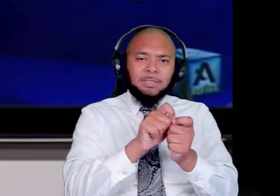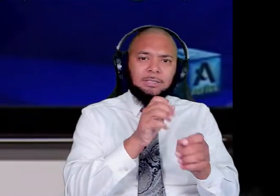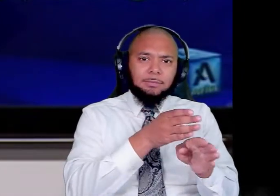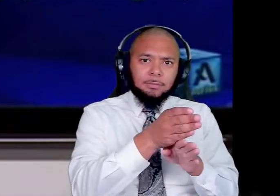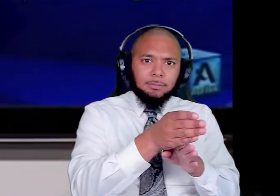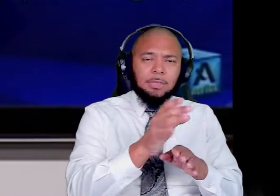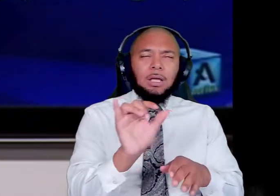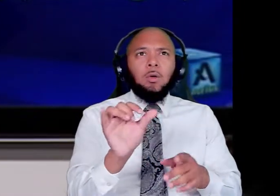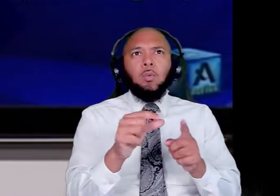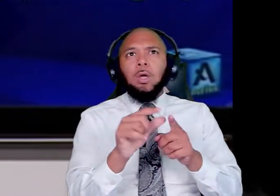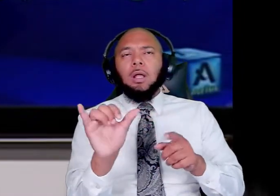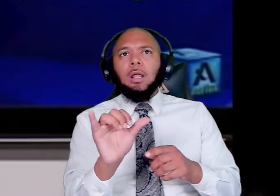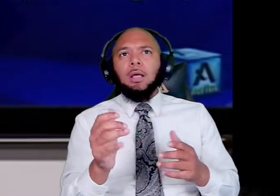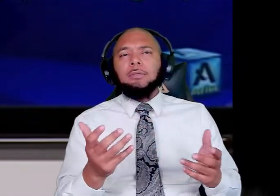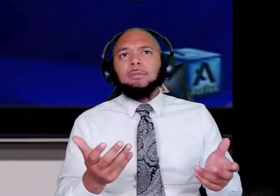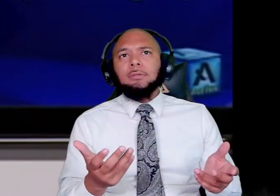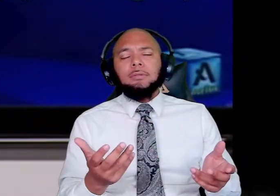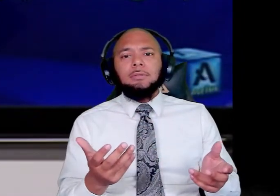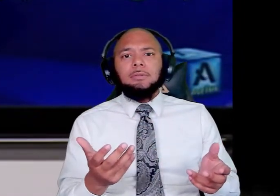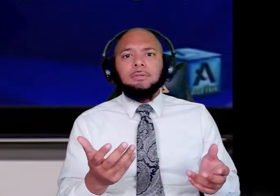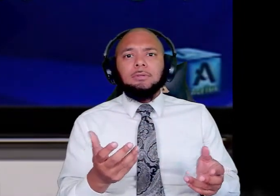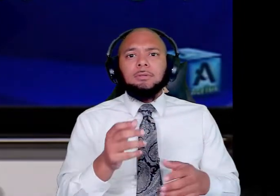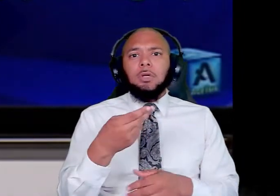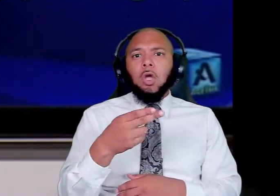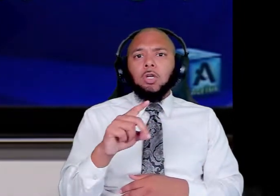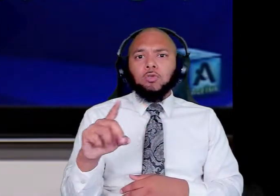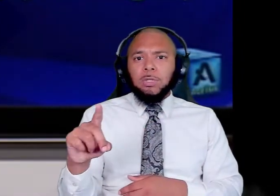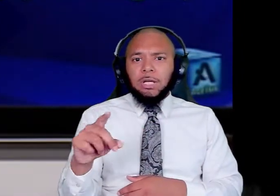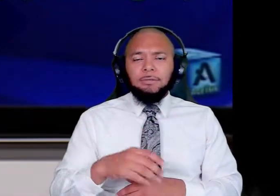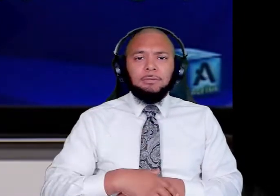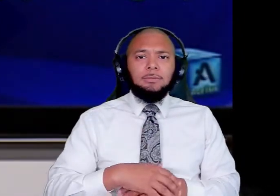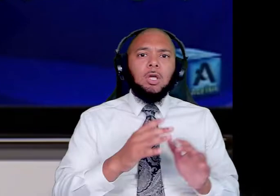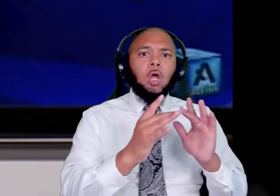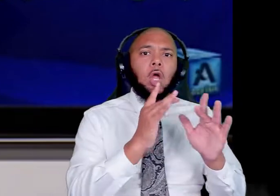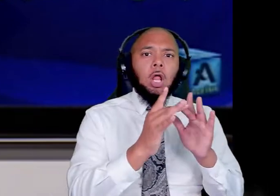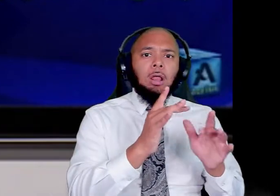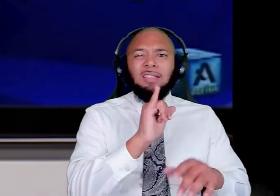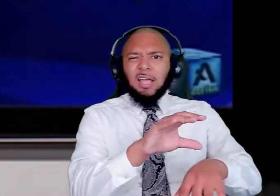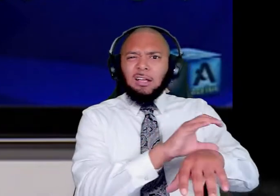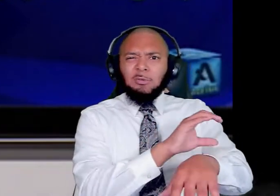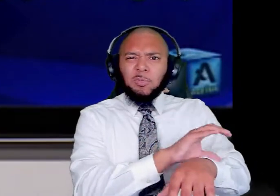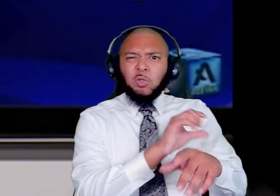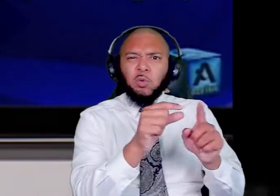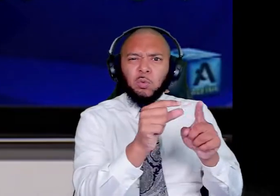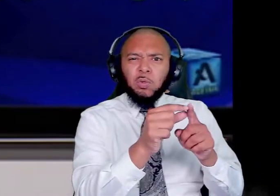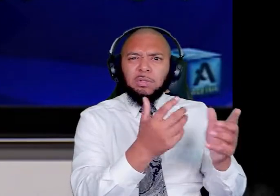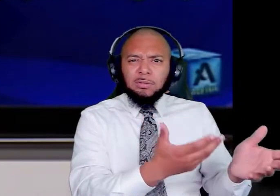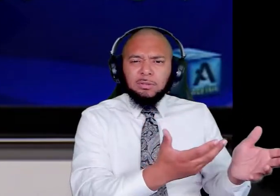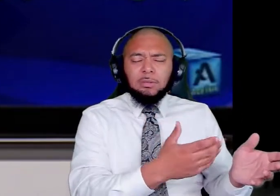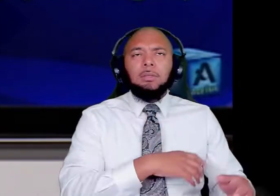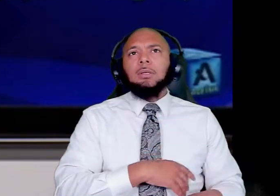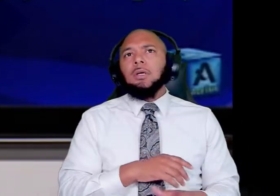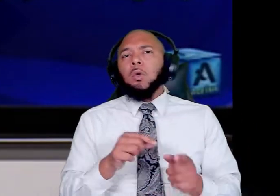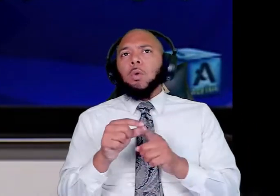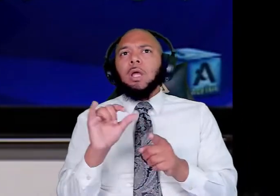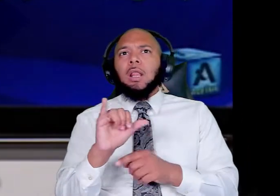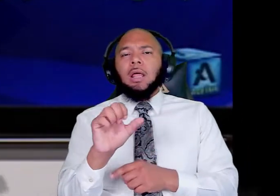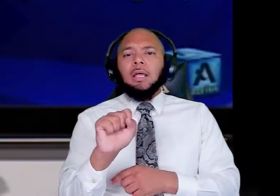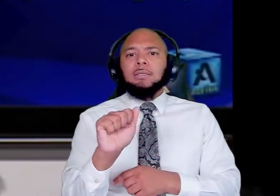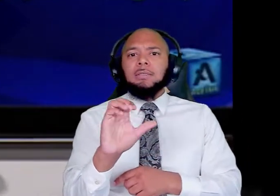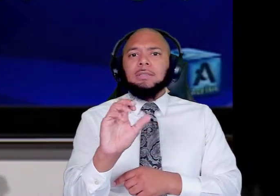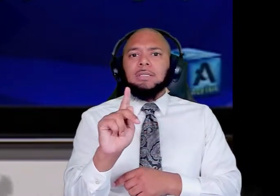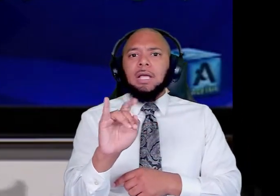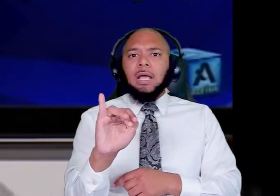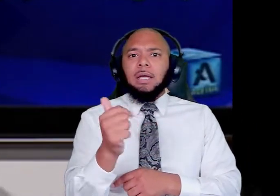Words like hard drive and online or computer terms, words like sacking and